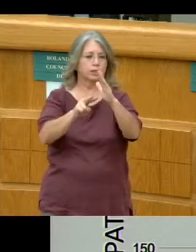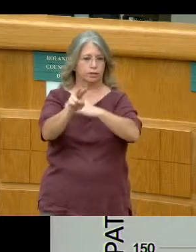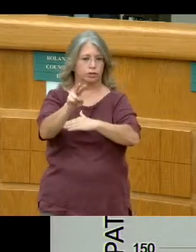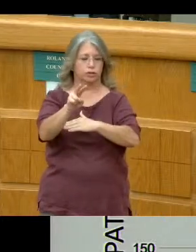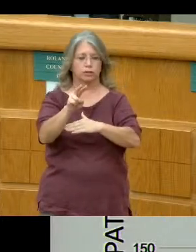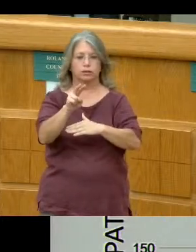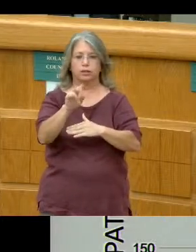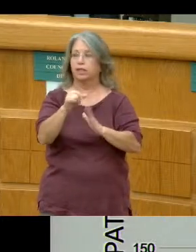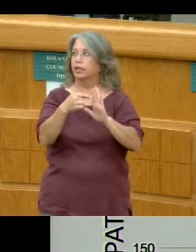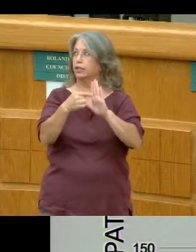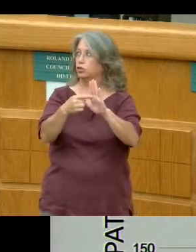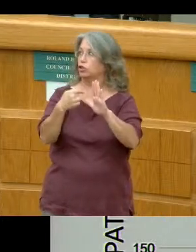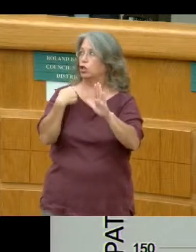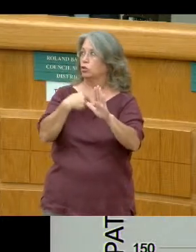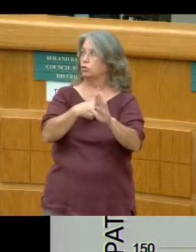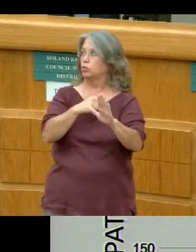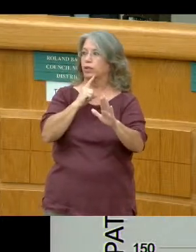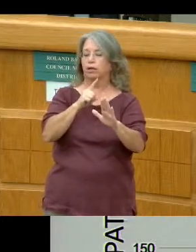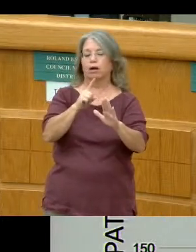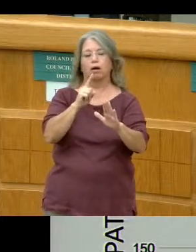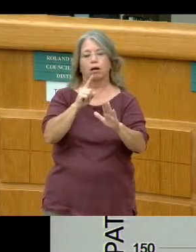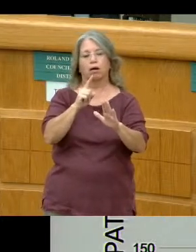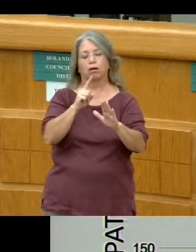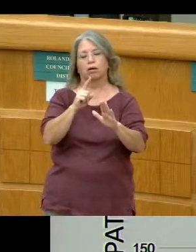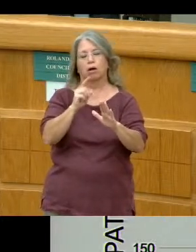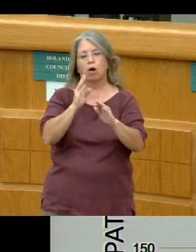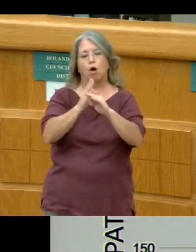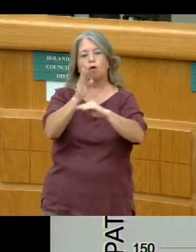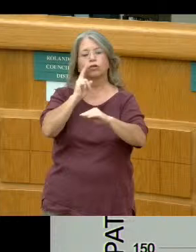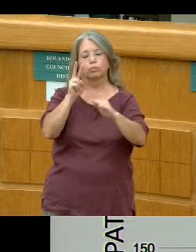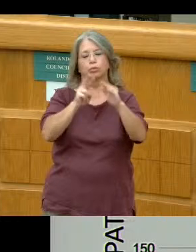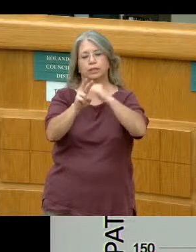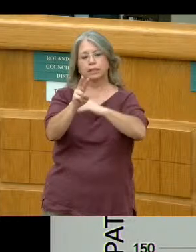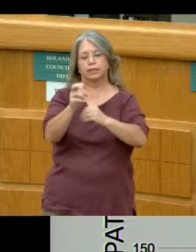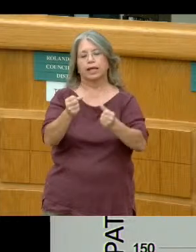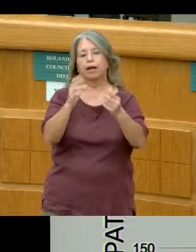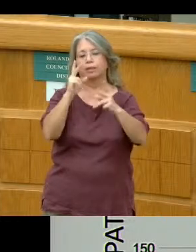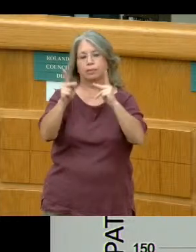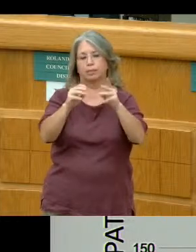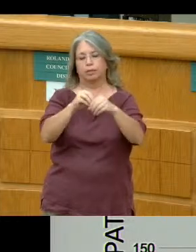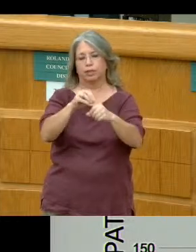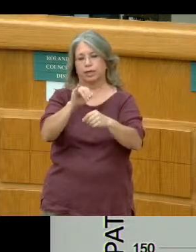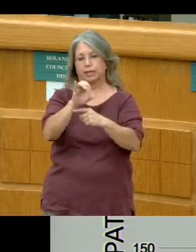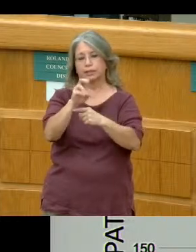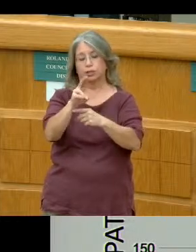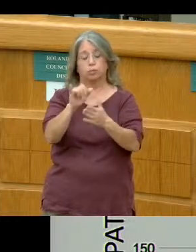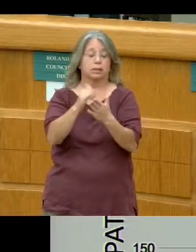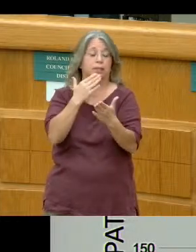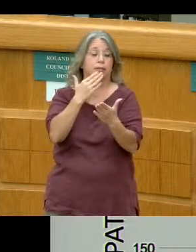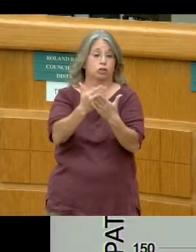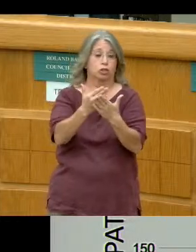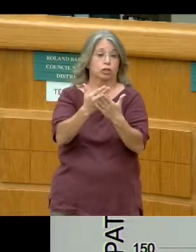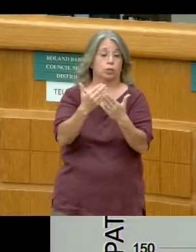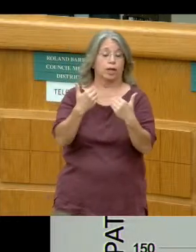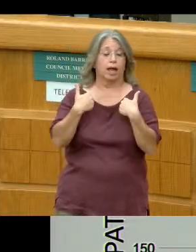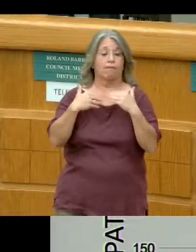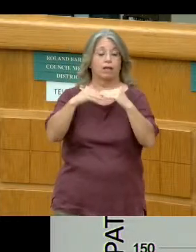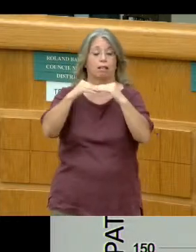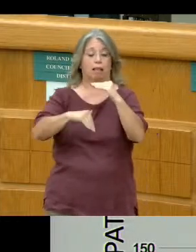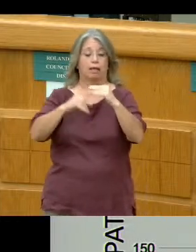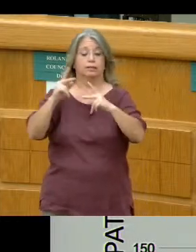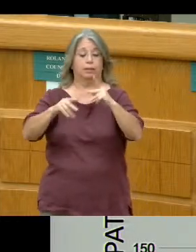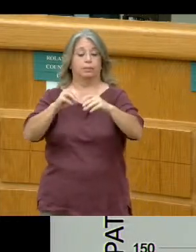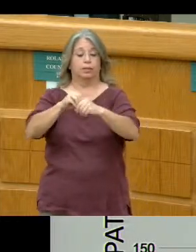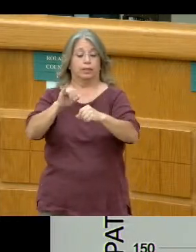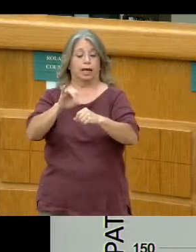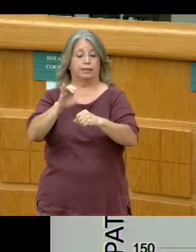now, and it's over predicting the number of people in the ICU. So that's a good sign right now. We have less people in the ICU than were predicted